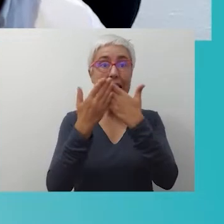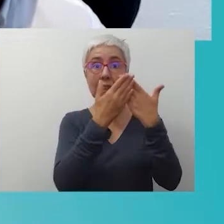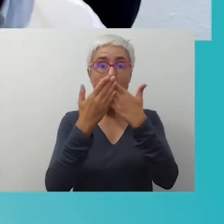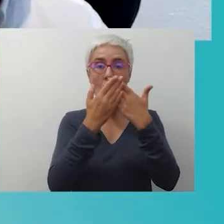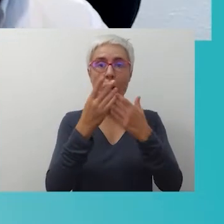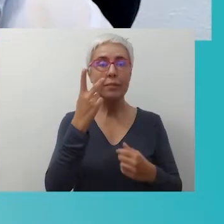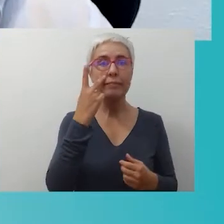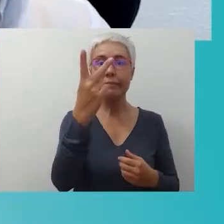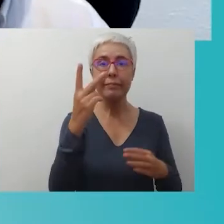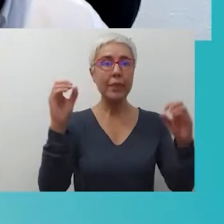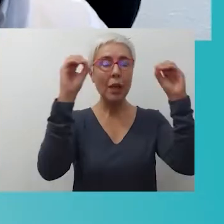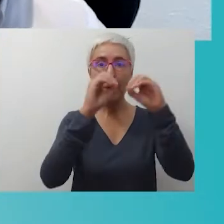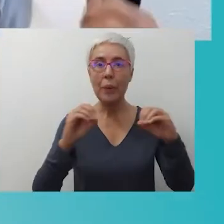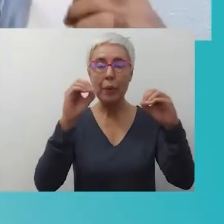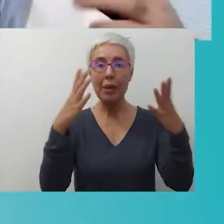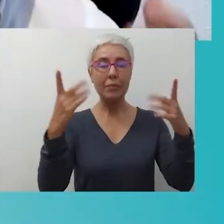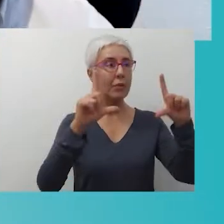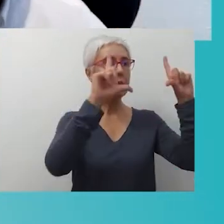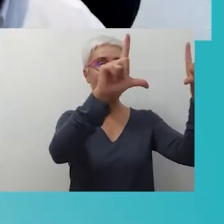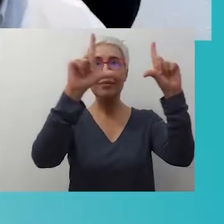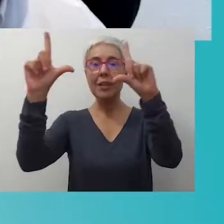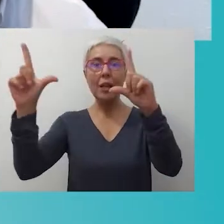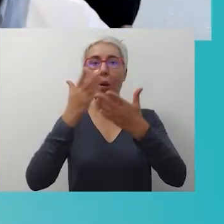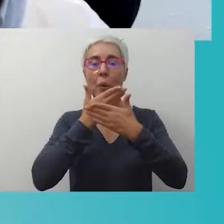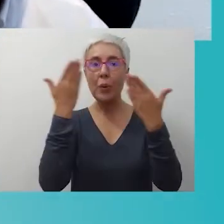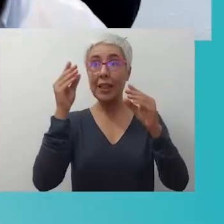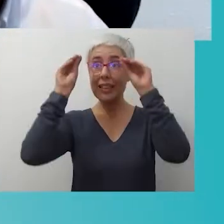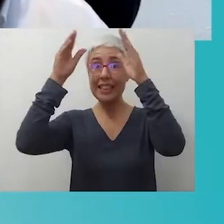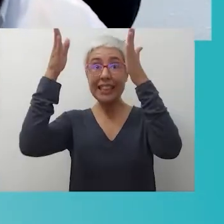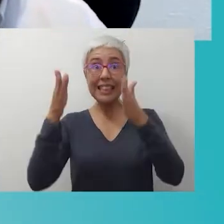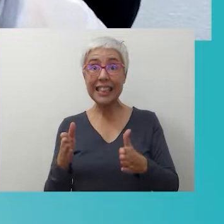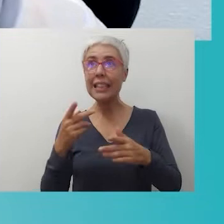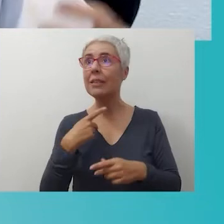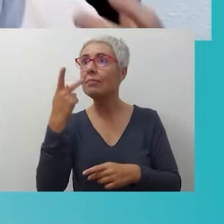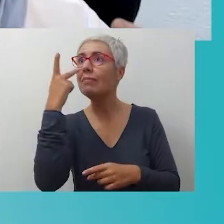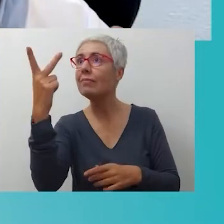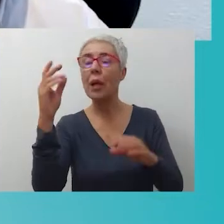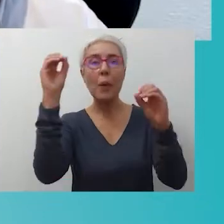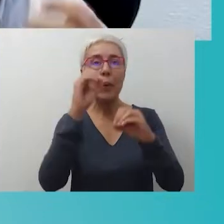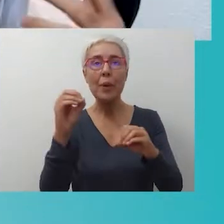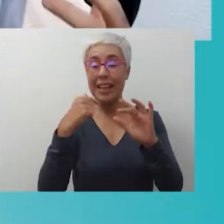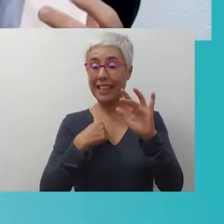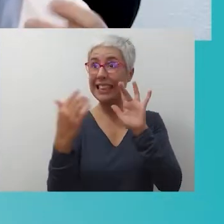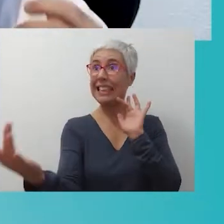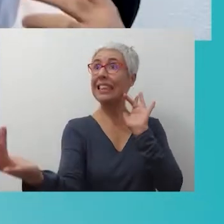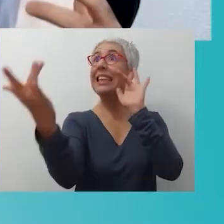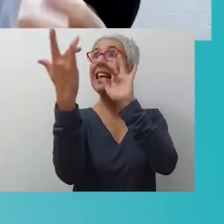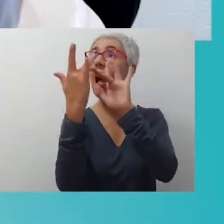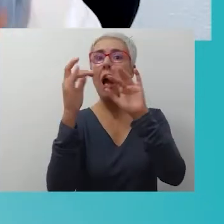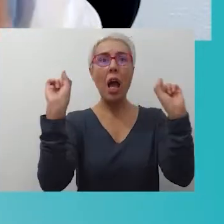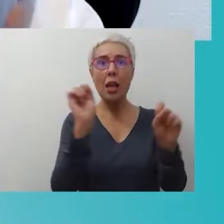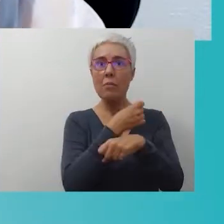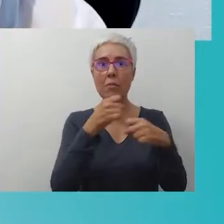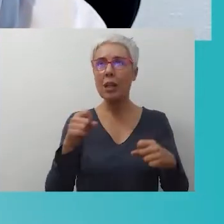can't see what others can see. They can't see the blackboard. They can't see the teacher. They can't even connect with the teacher because they can't see if the